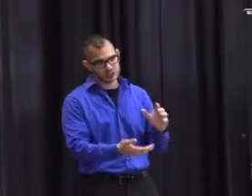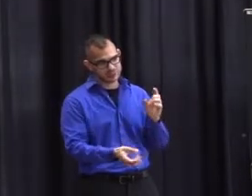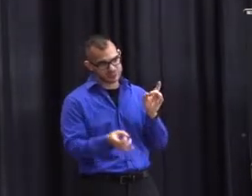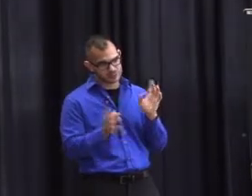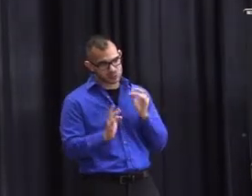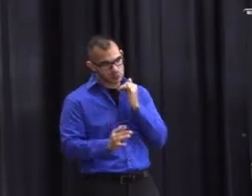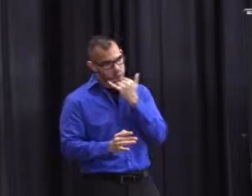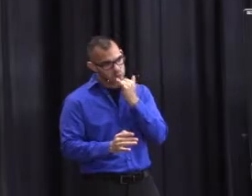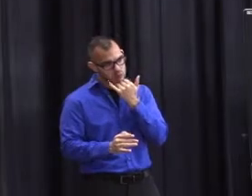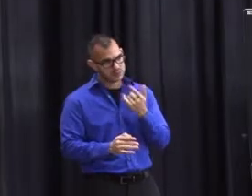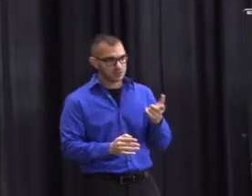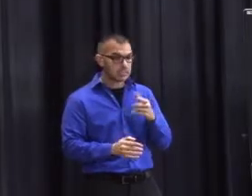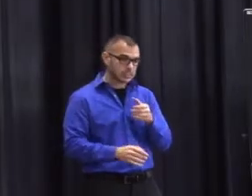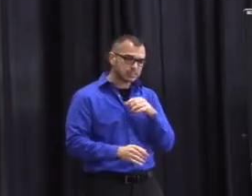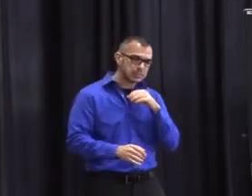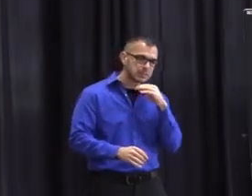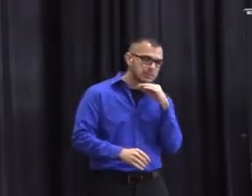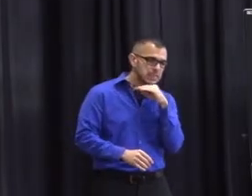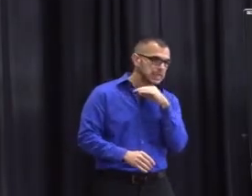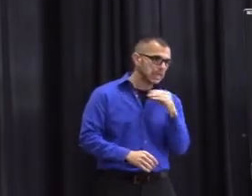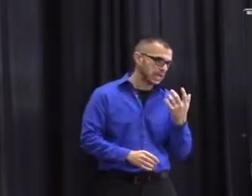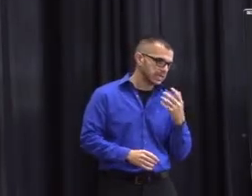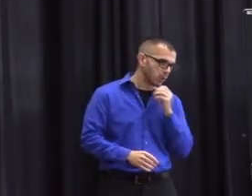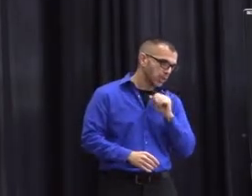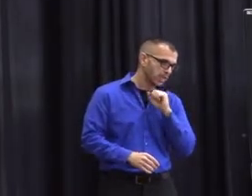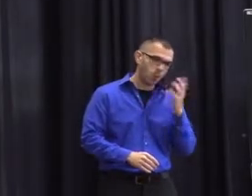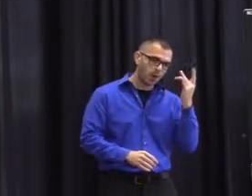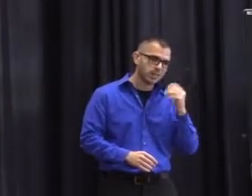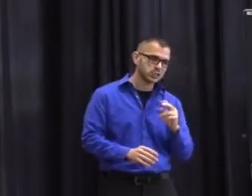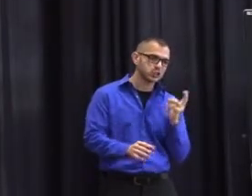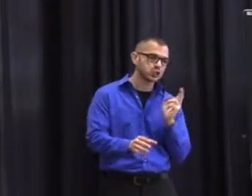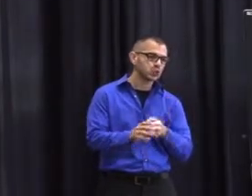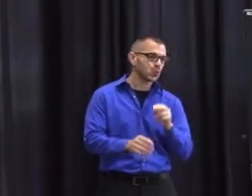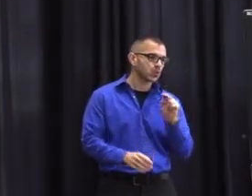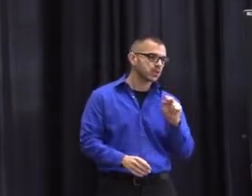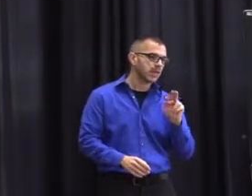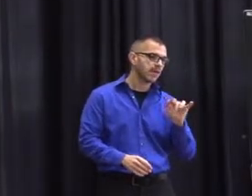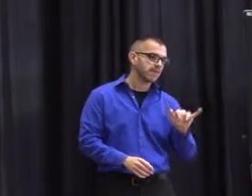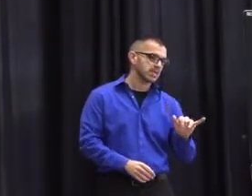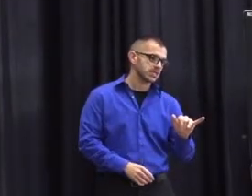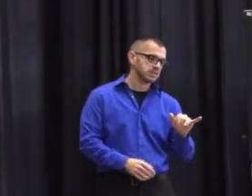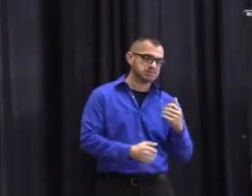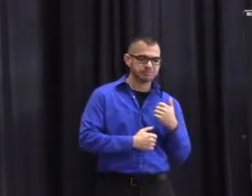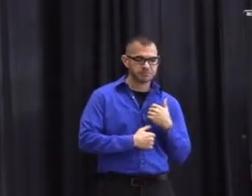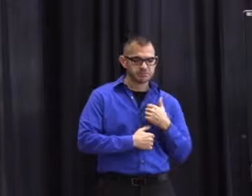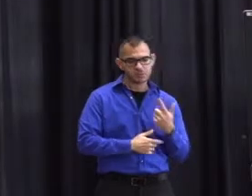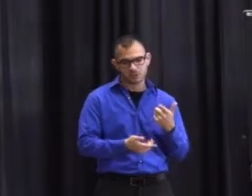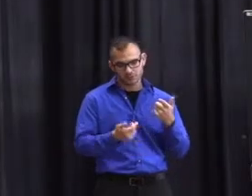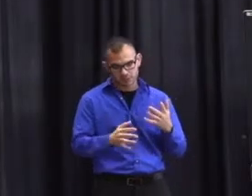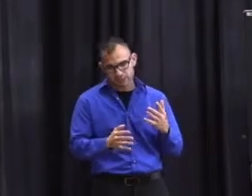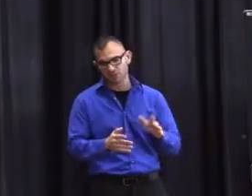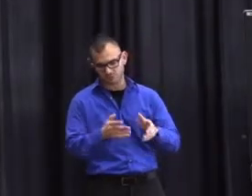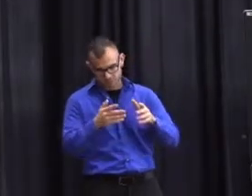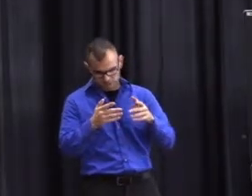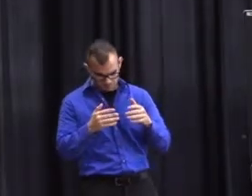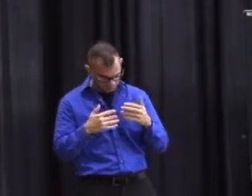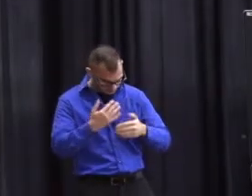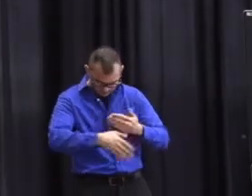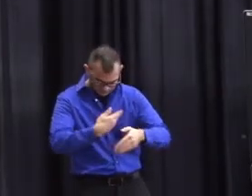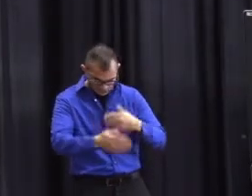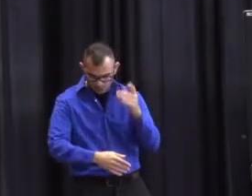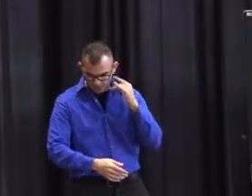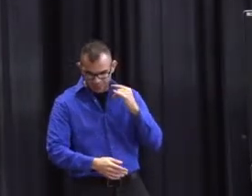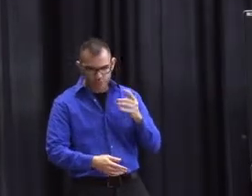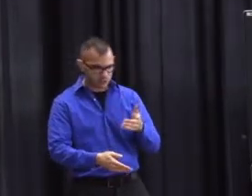he lied about his age and joined the Navy at 17, and was discharged in California,